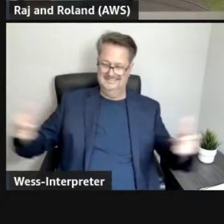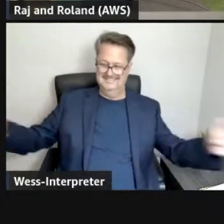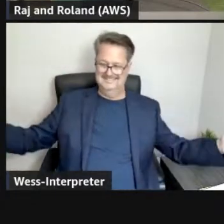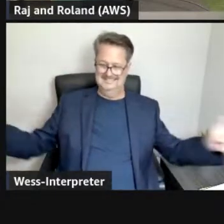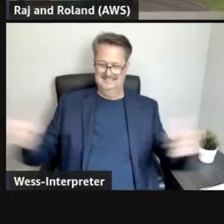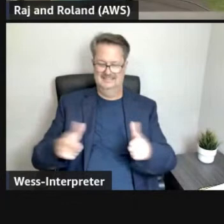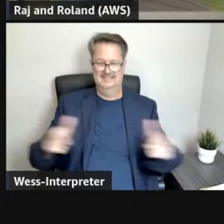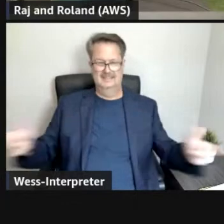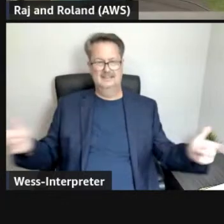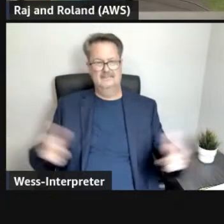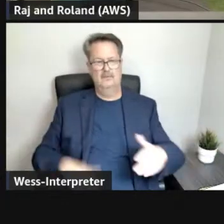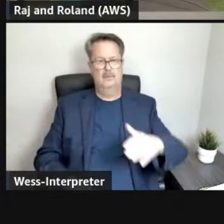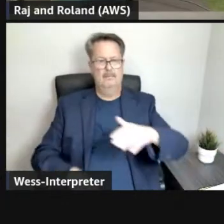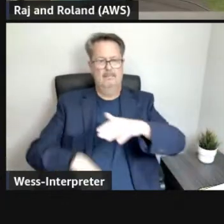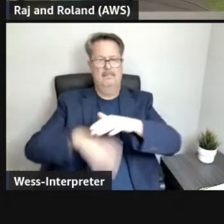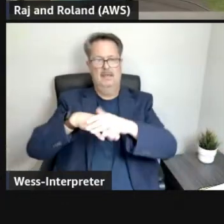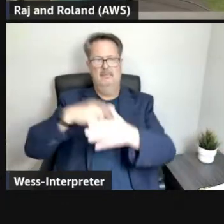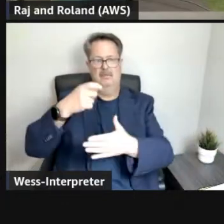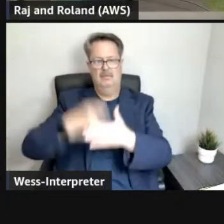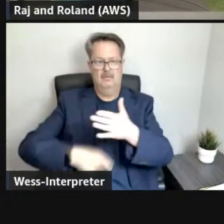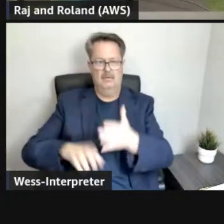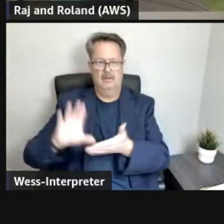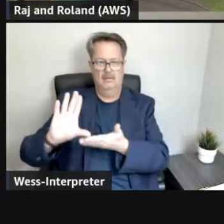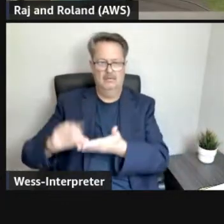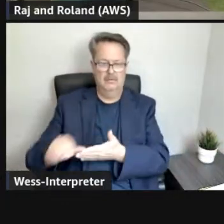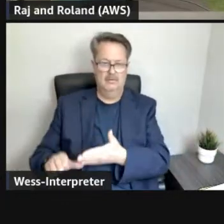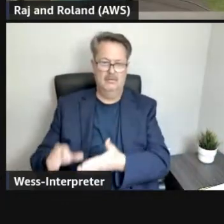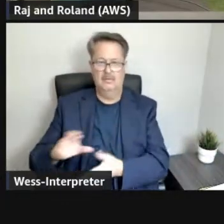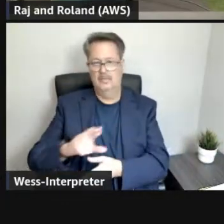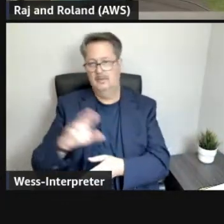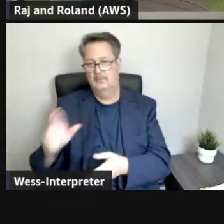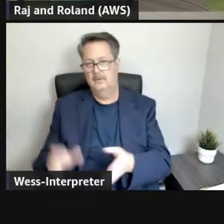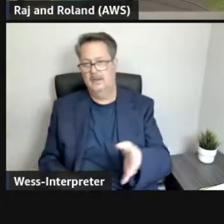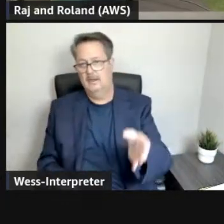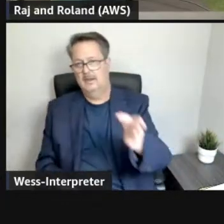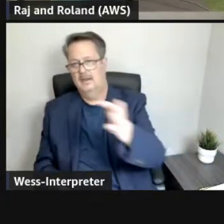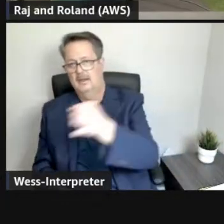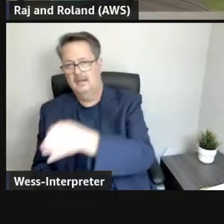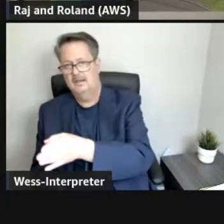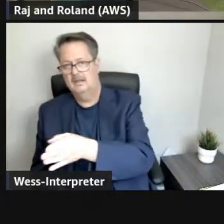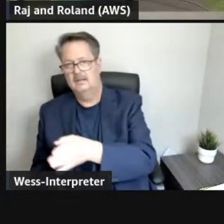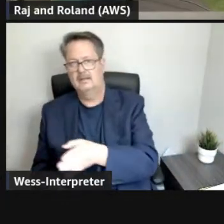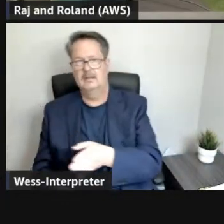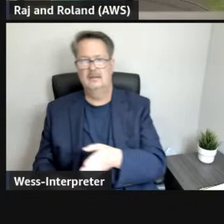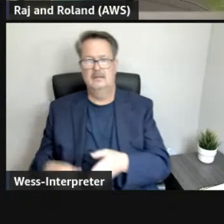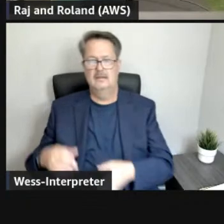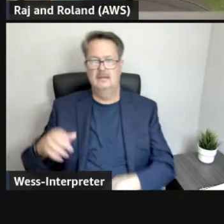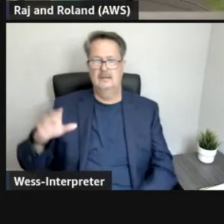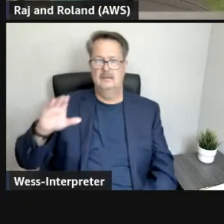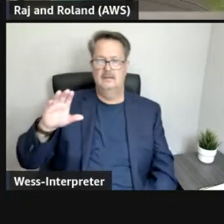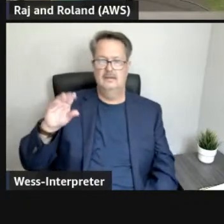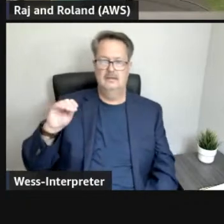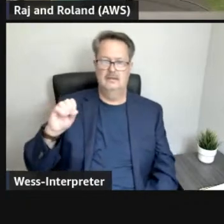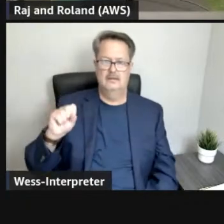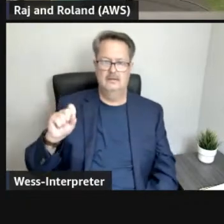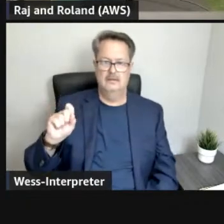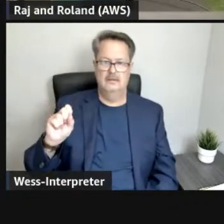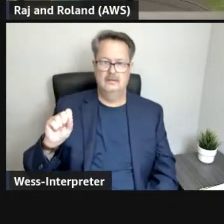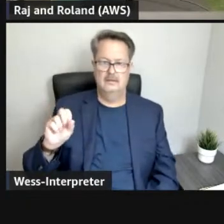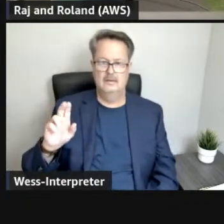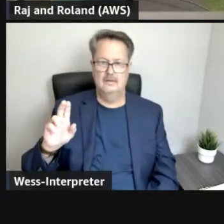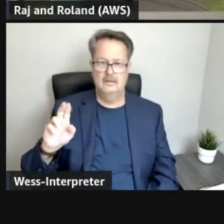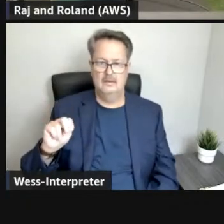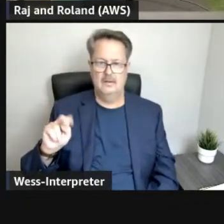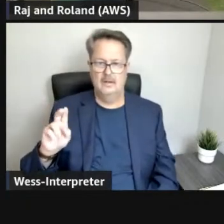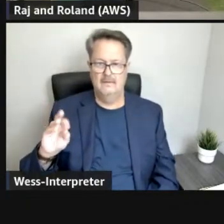maximum cost discount. On the right, we are using config map for Cluster Autoscaler. We have put the reserved instances, and it